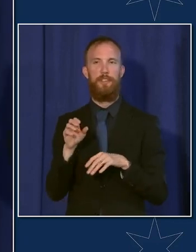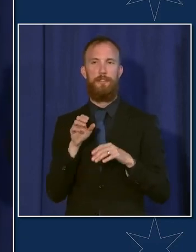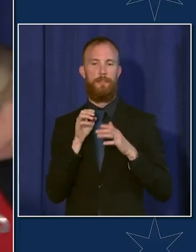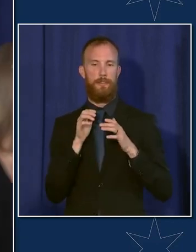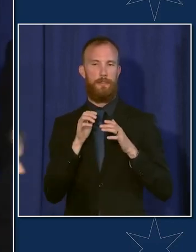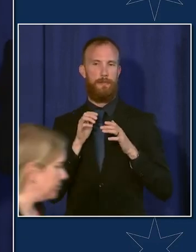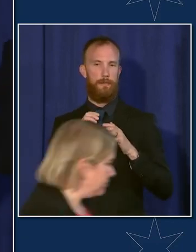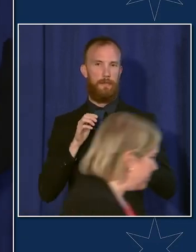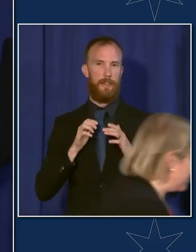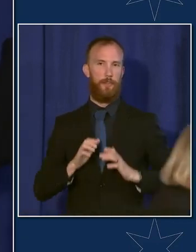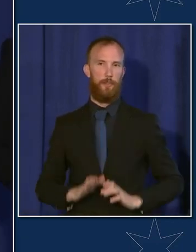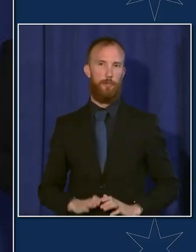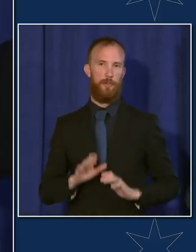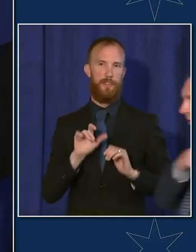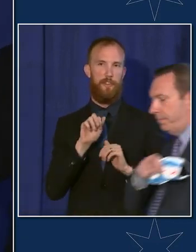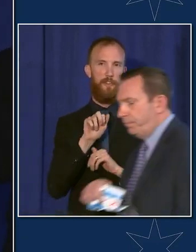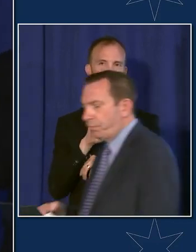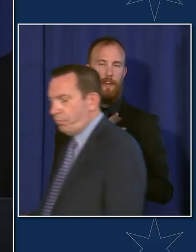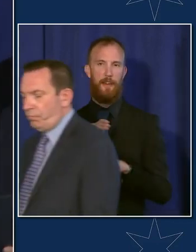Thank you.